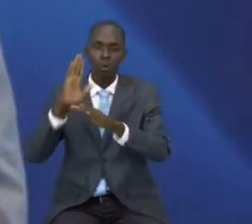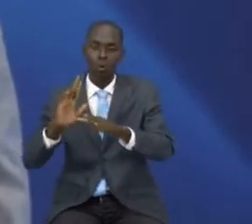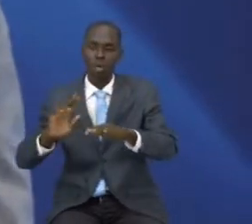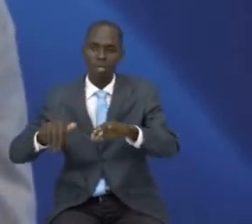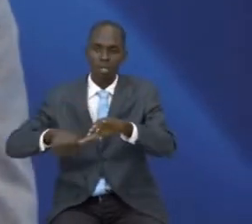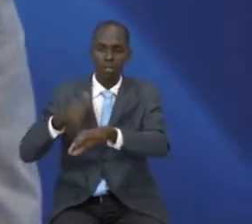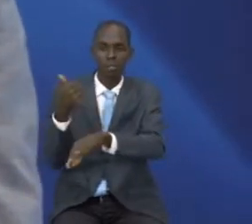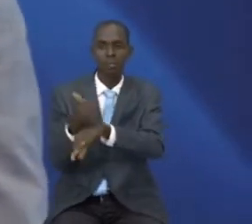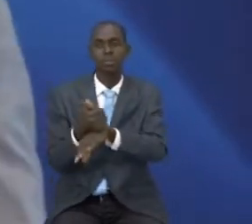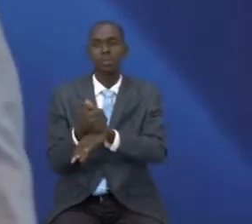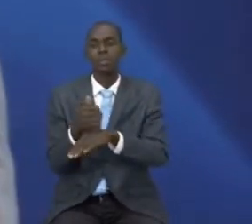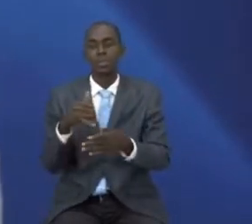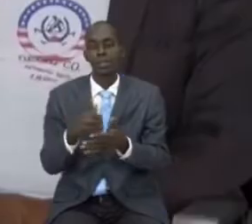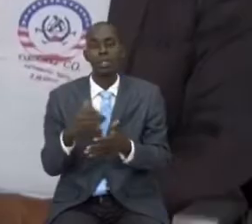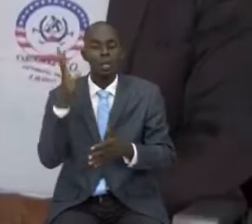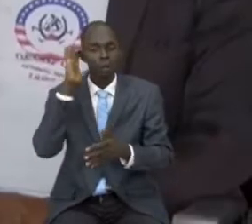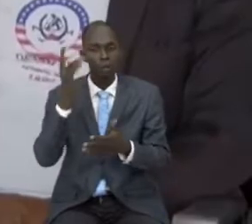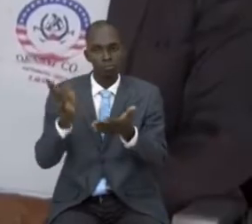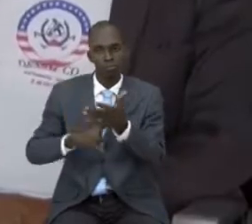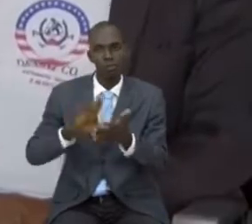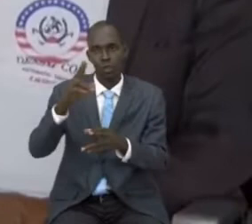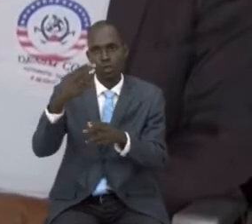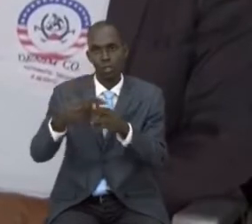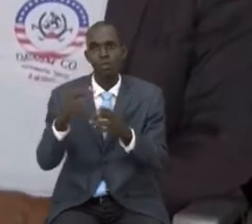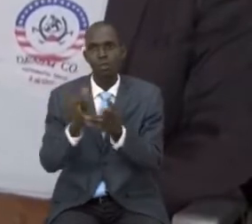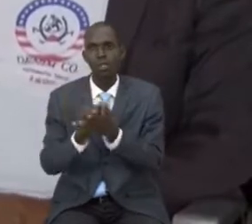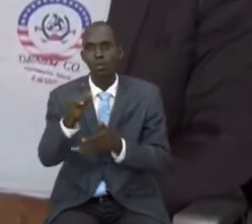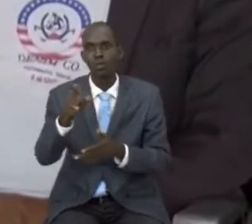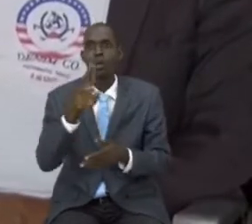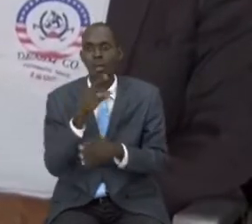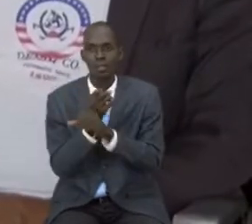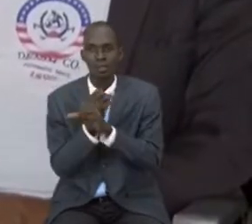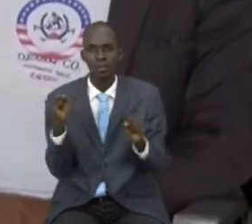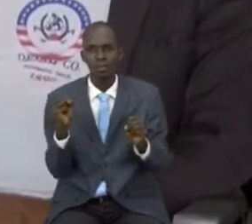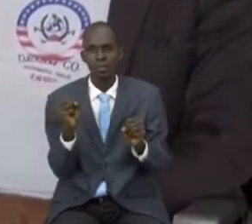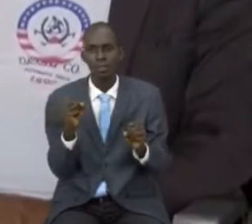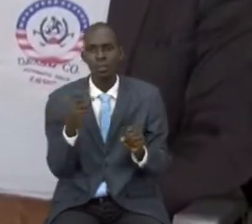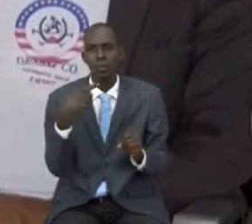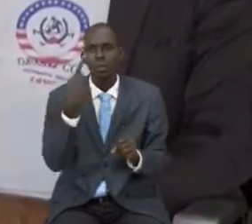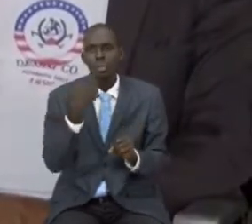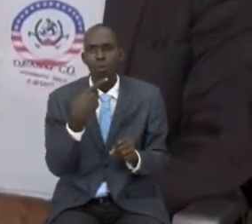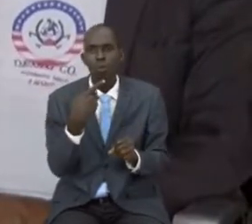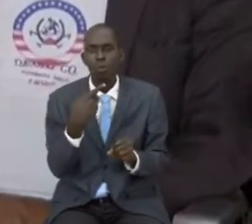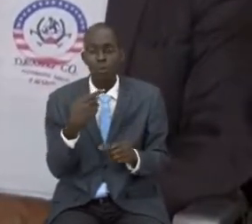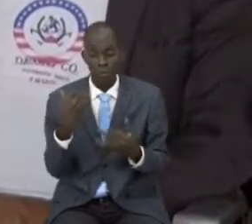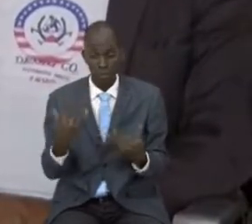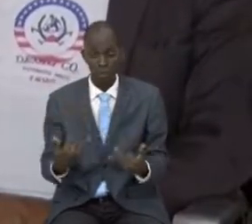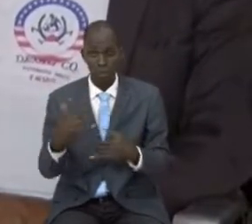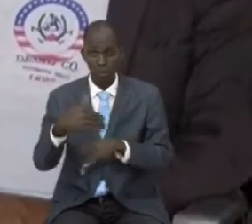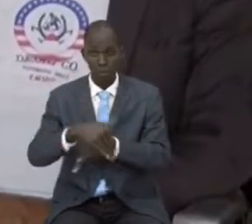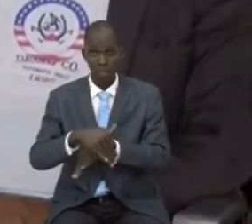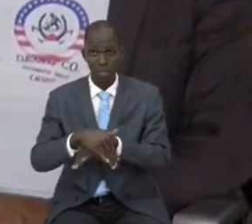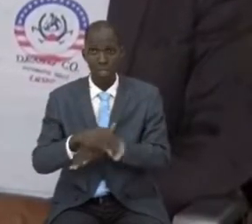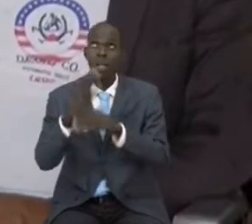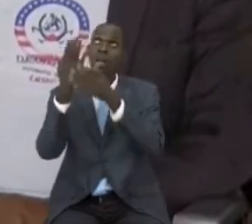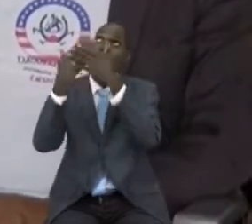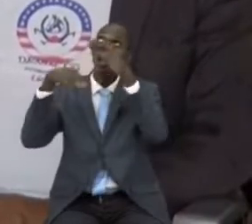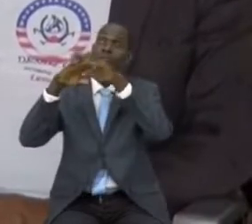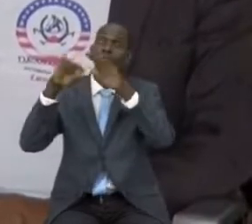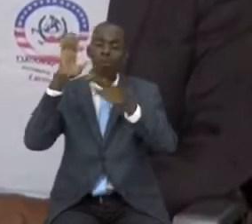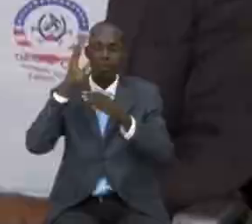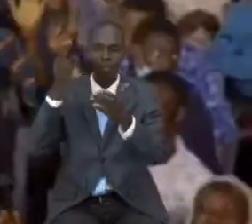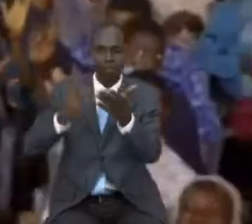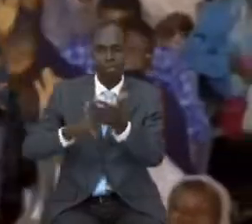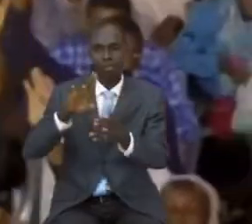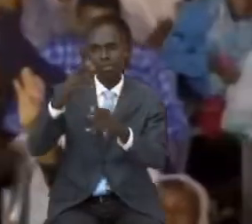name that you are saved. Where are you? Tonight, heaven will register your